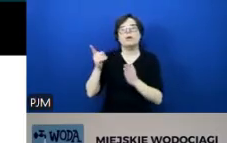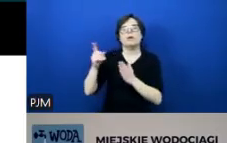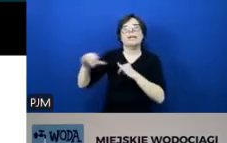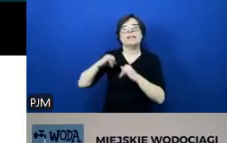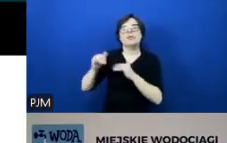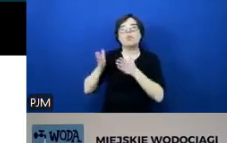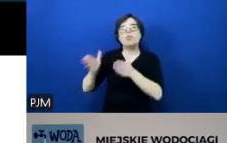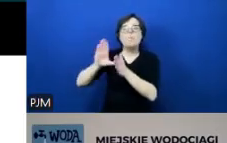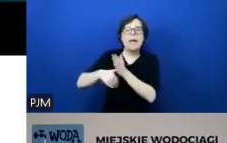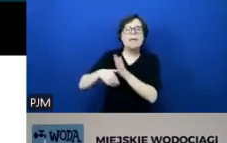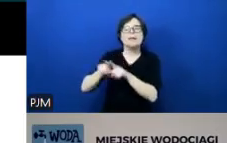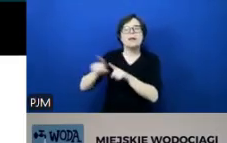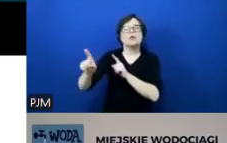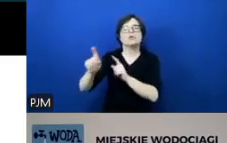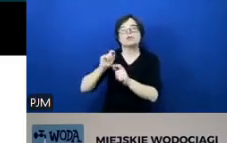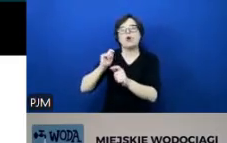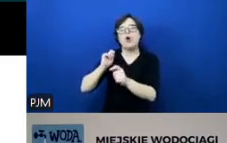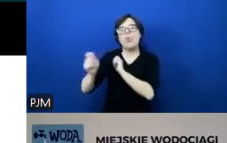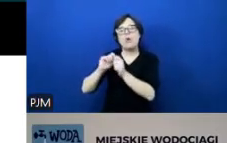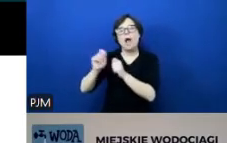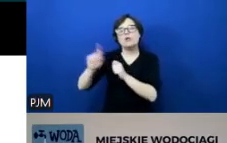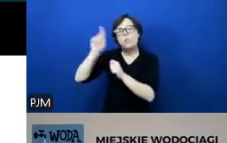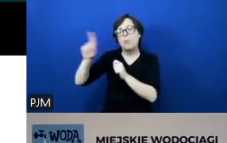in our opinion. And to that, we had to add